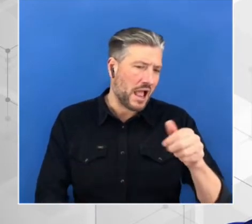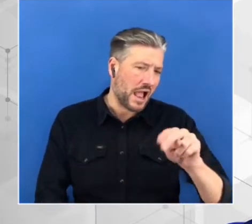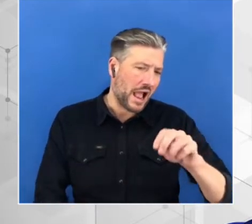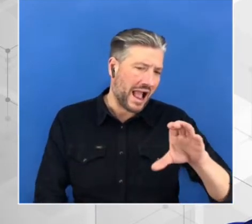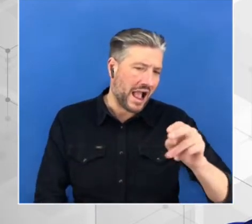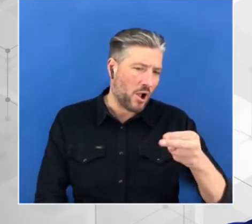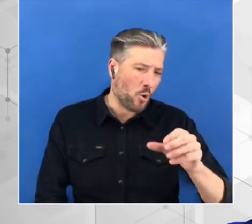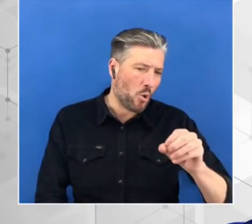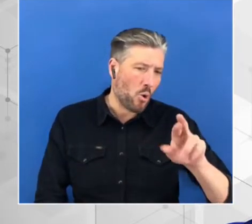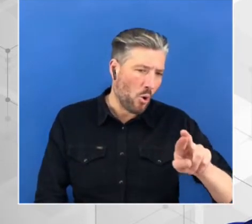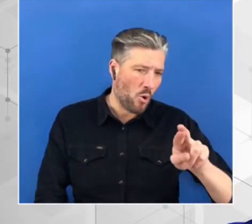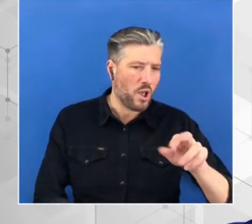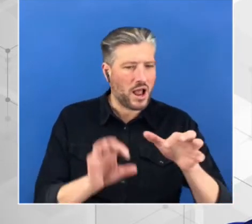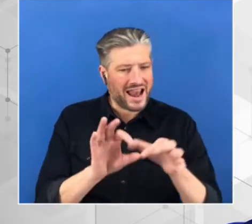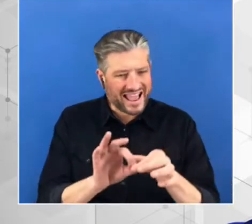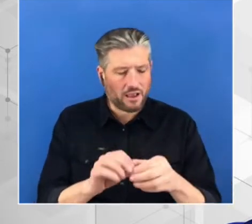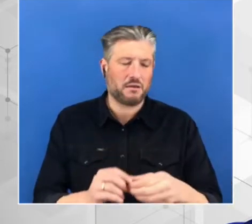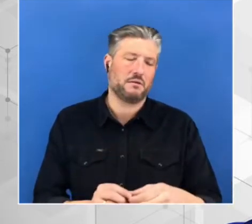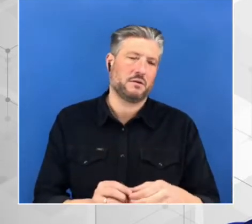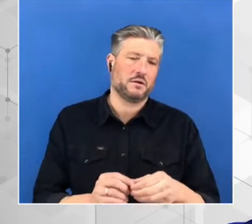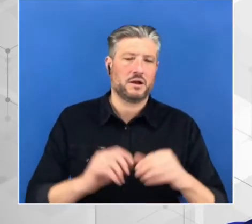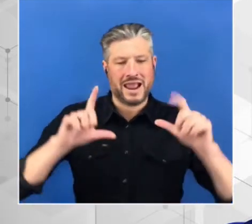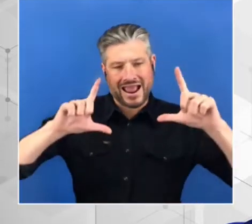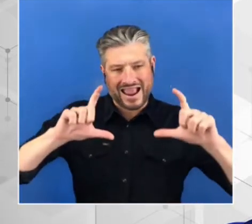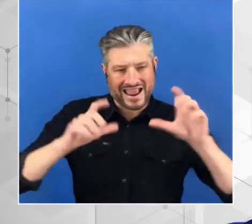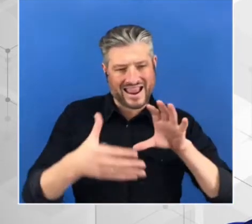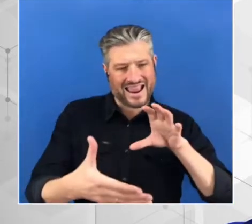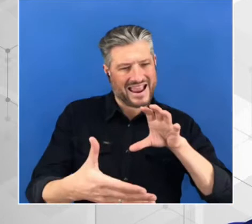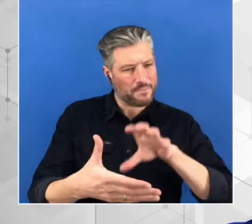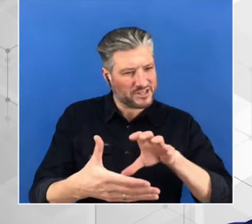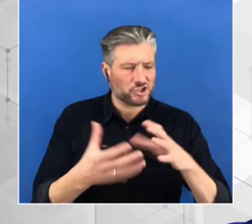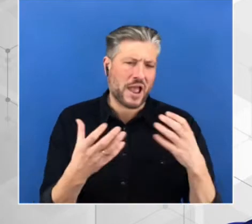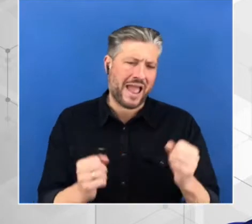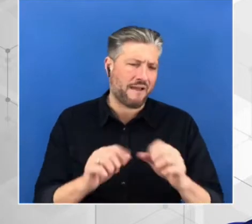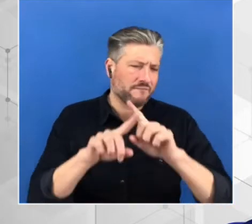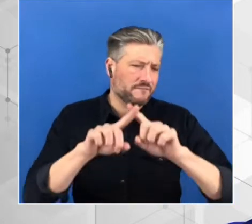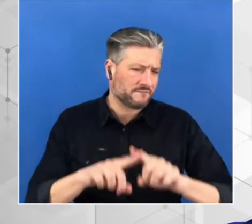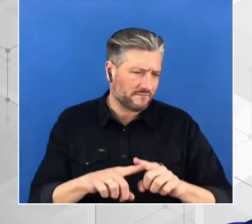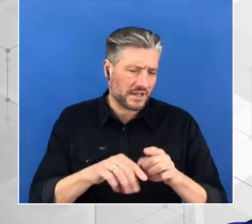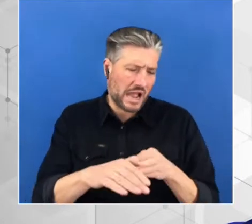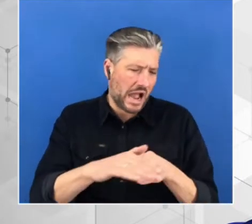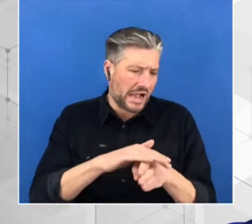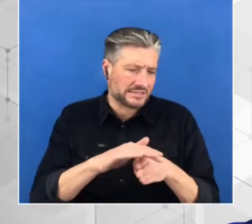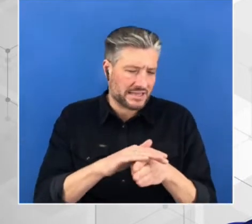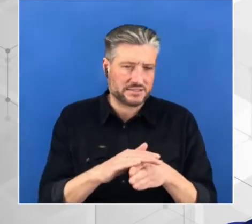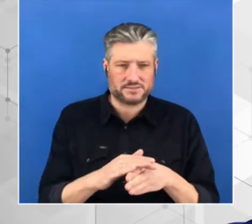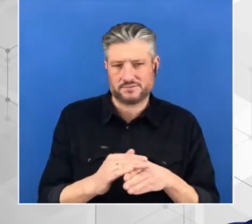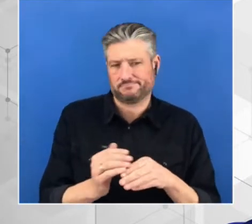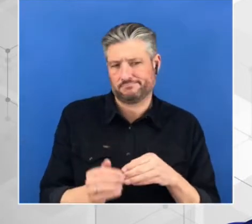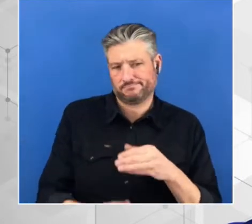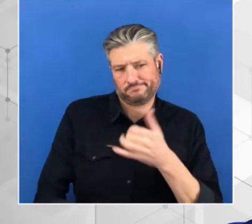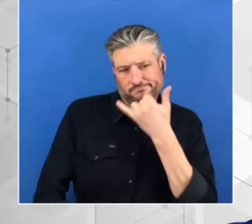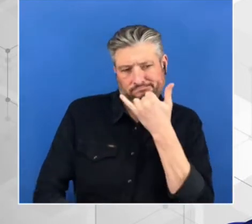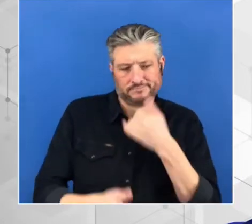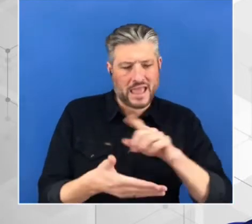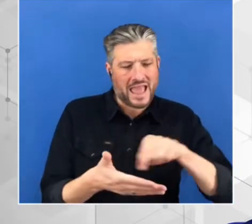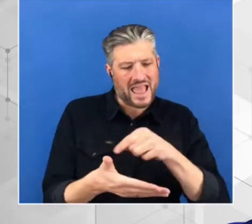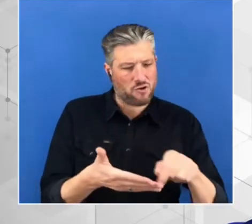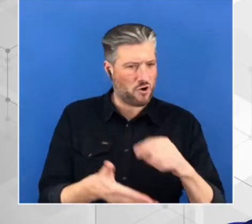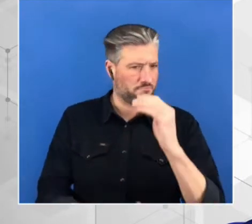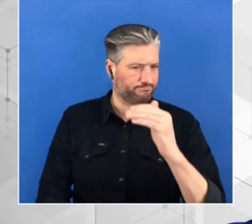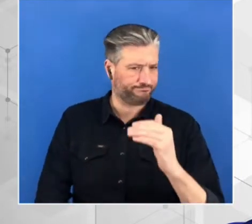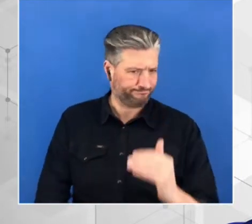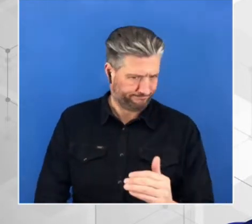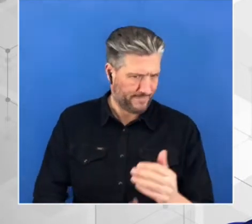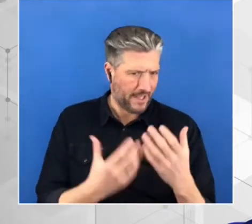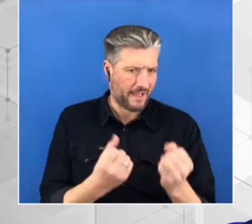And there's like a lot of accessibility errors in the main entry of the application. So